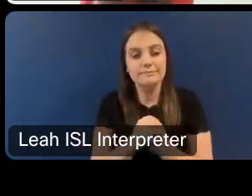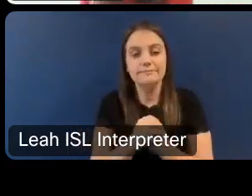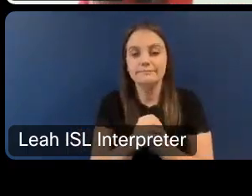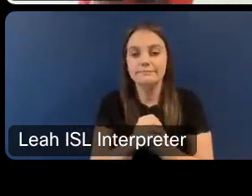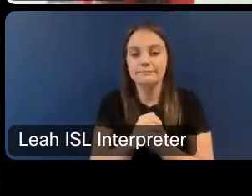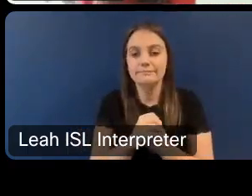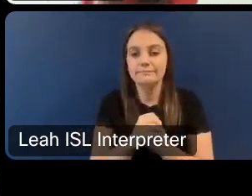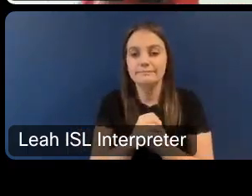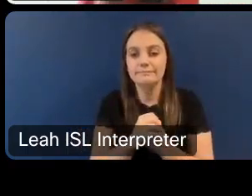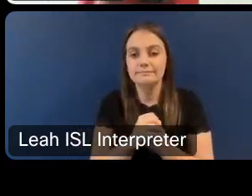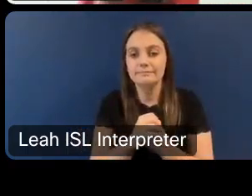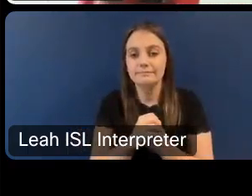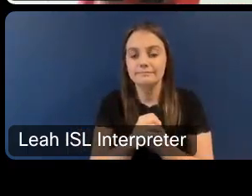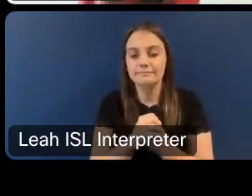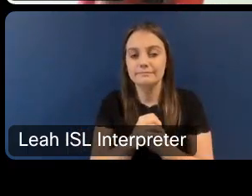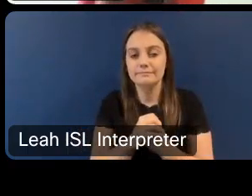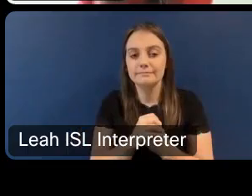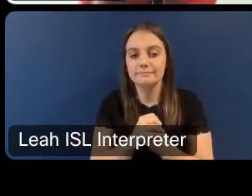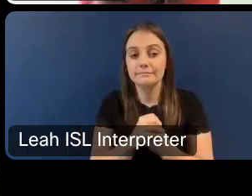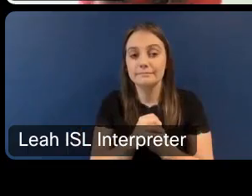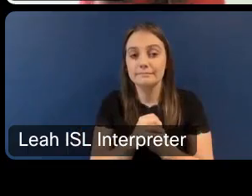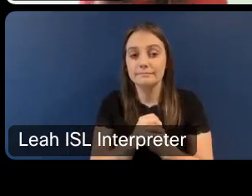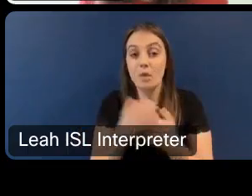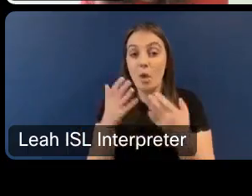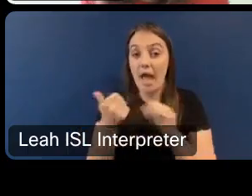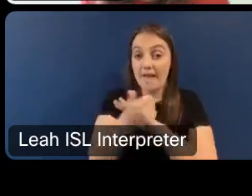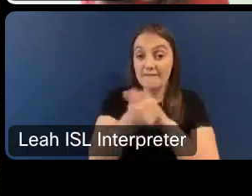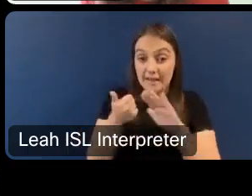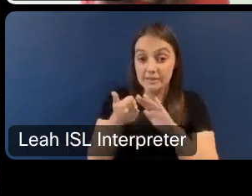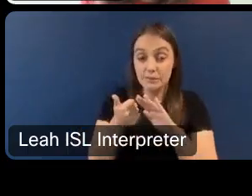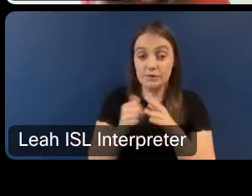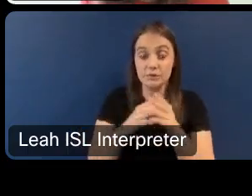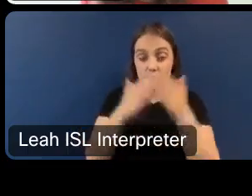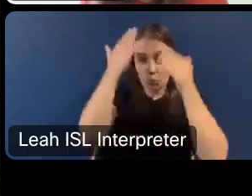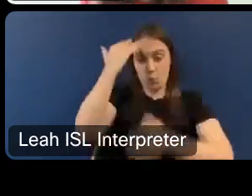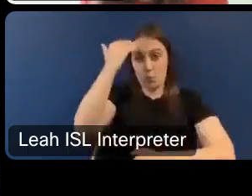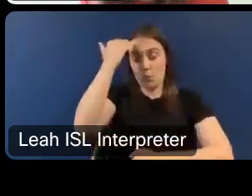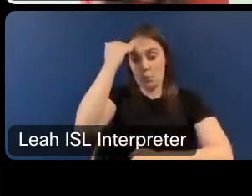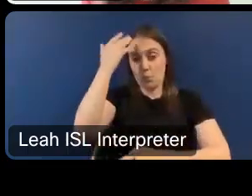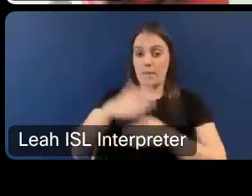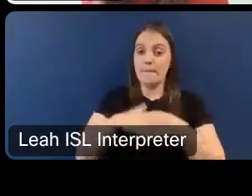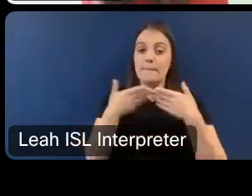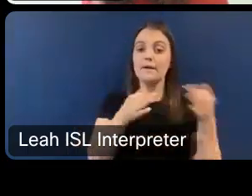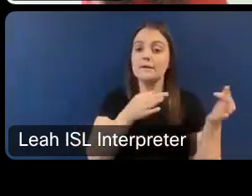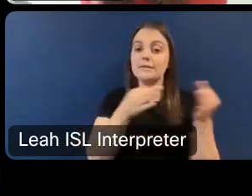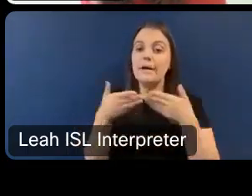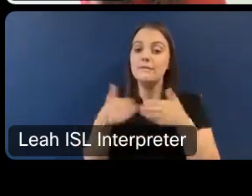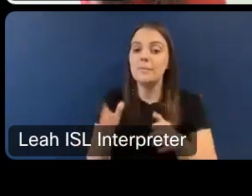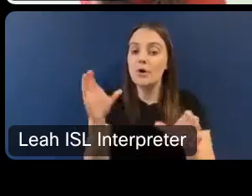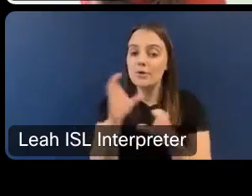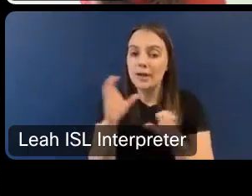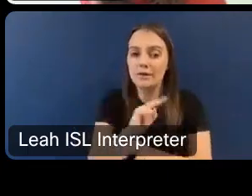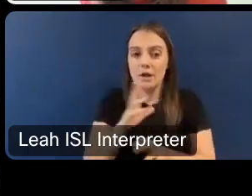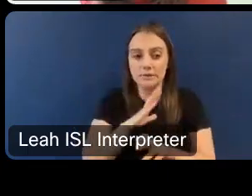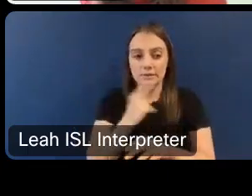with experts there within the postnatal care kind of realm, not siloed but all